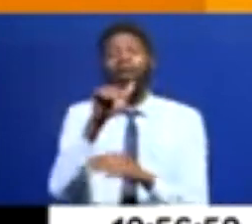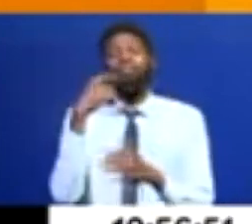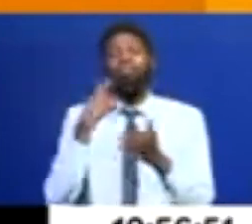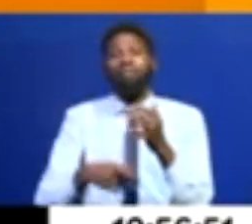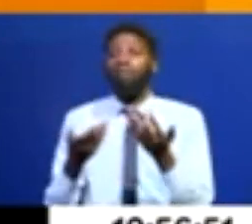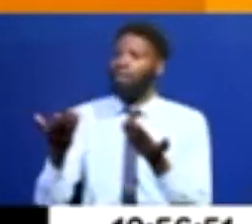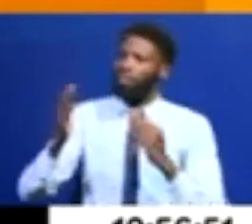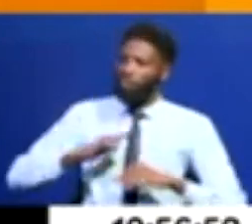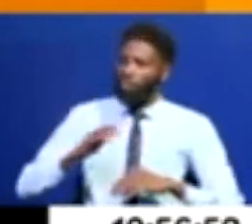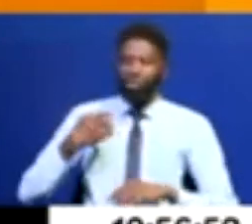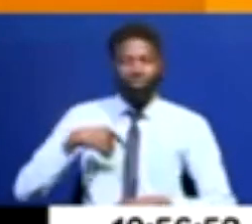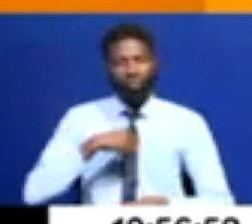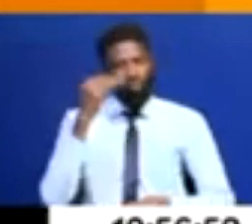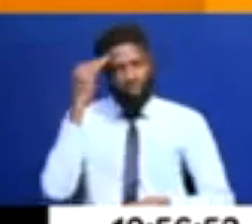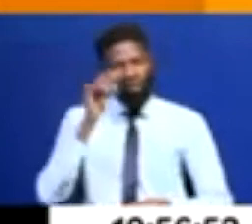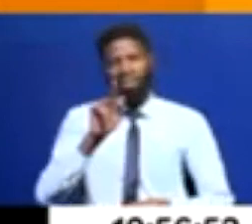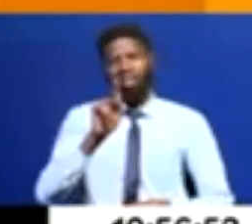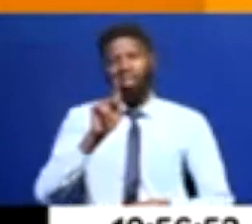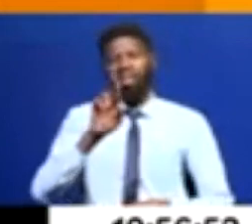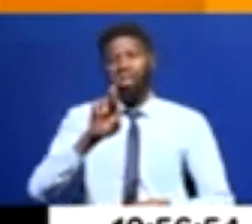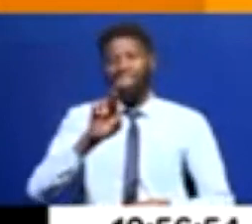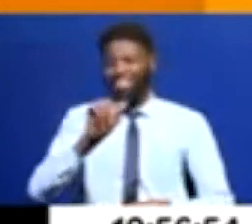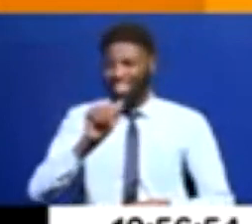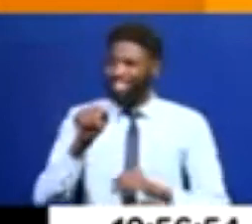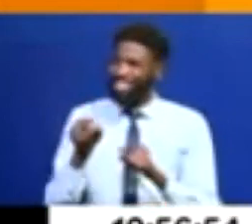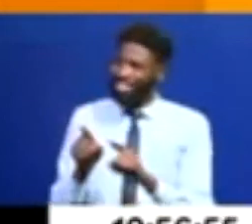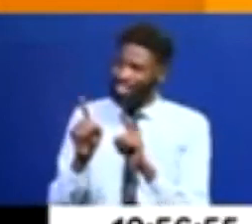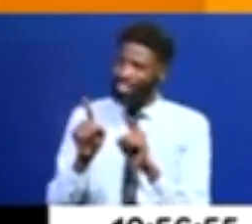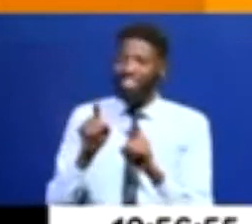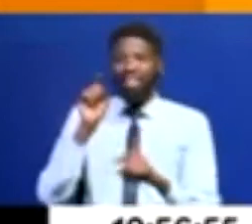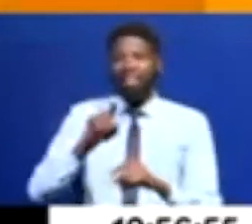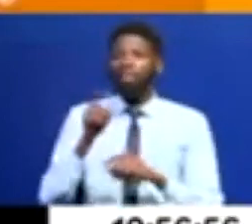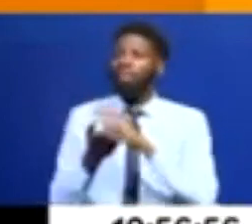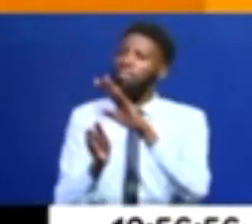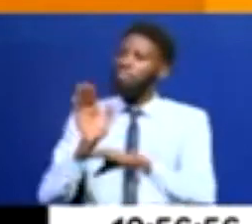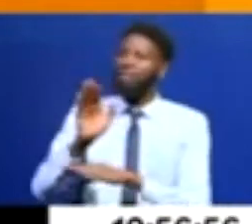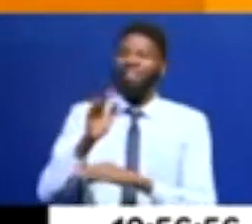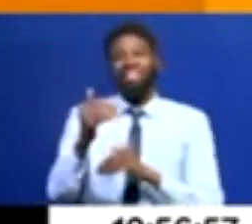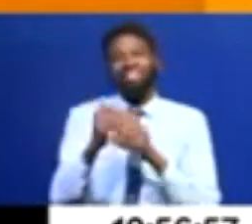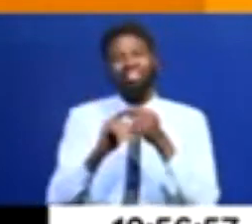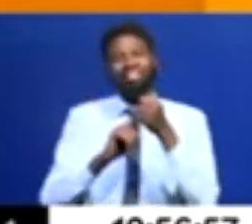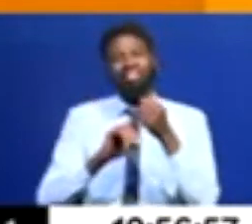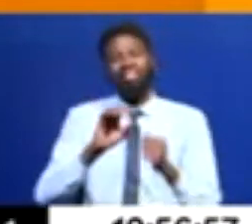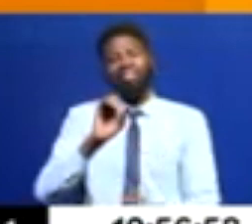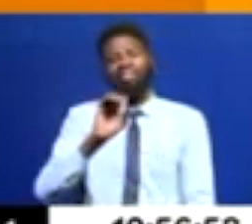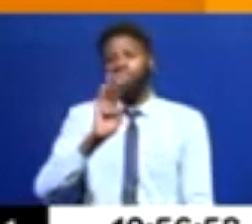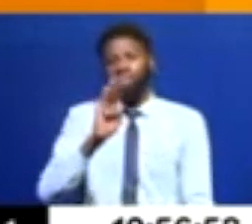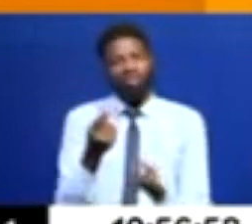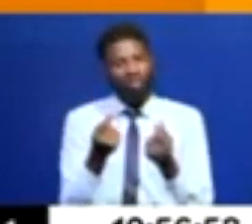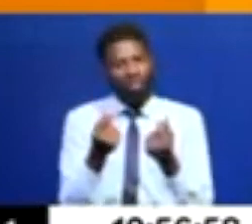that the Kenya Revenue Authority owes refunds of almost 60 billion shillings, the last time I checked.